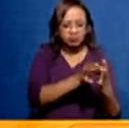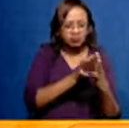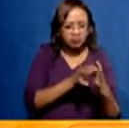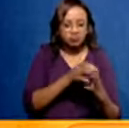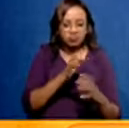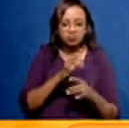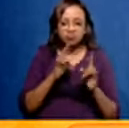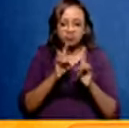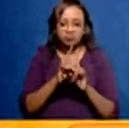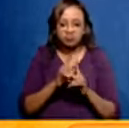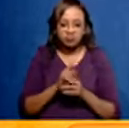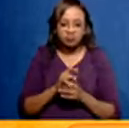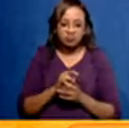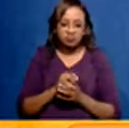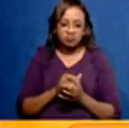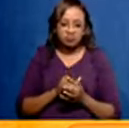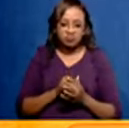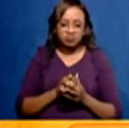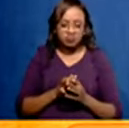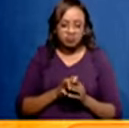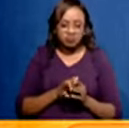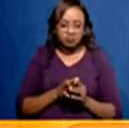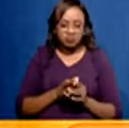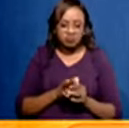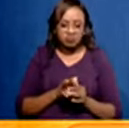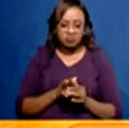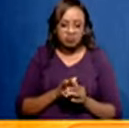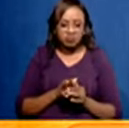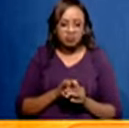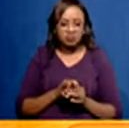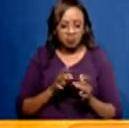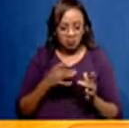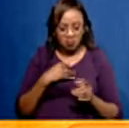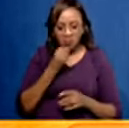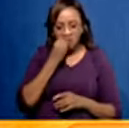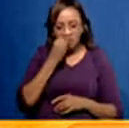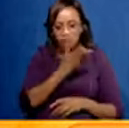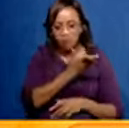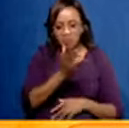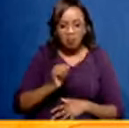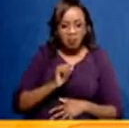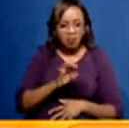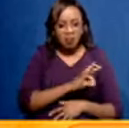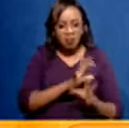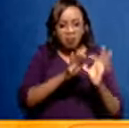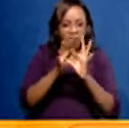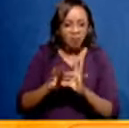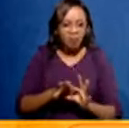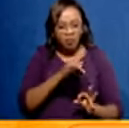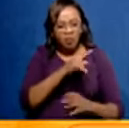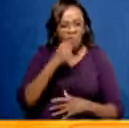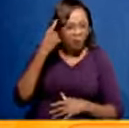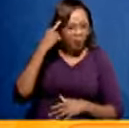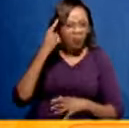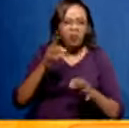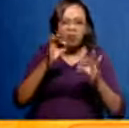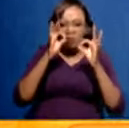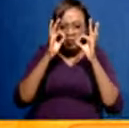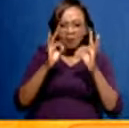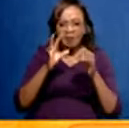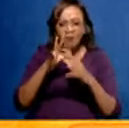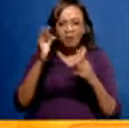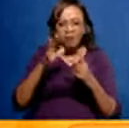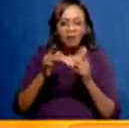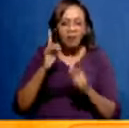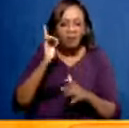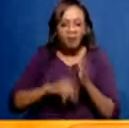the student body. And I said to the staff unions, what will be smarter as opposed to